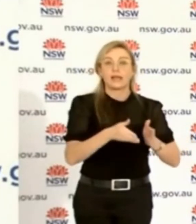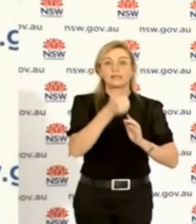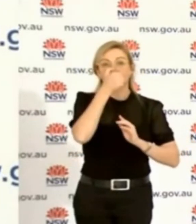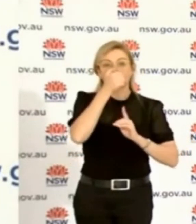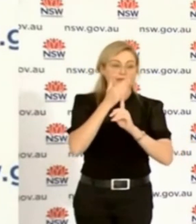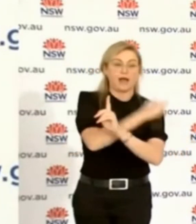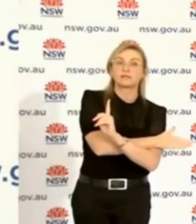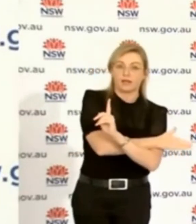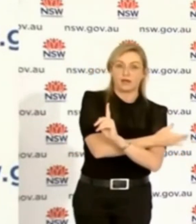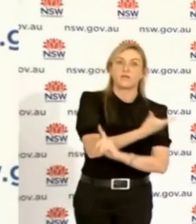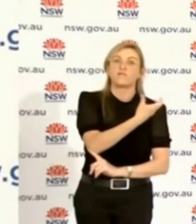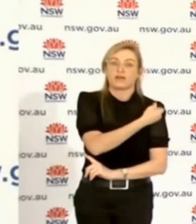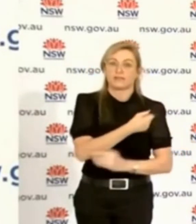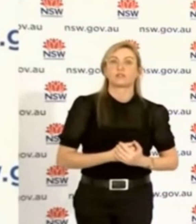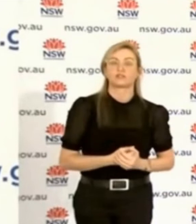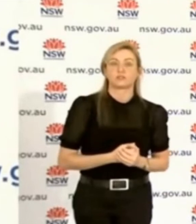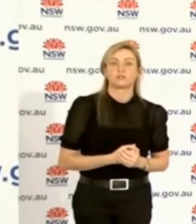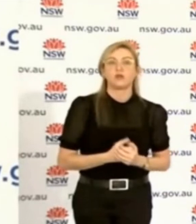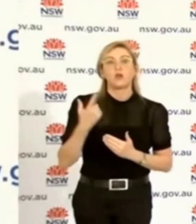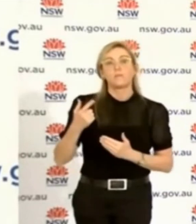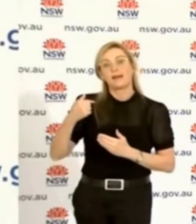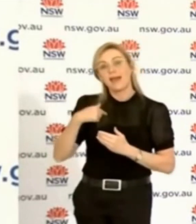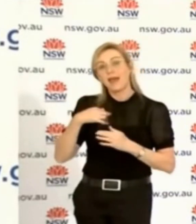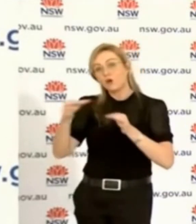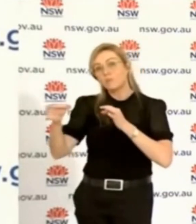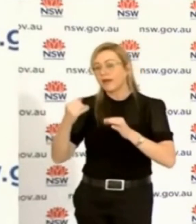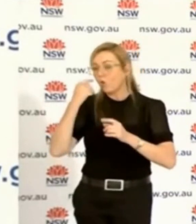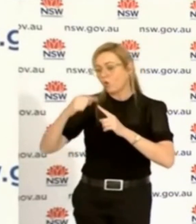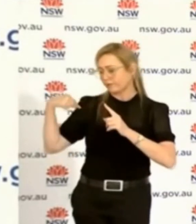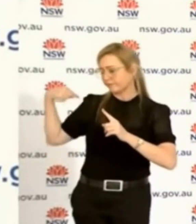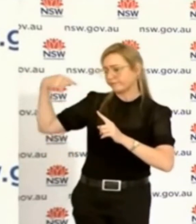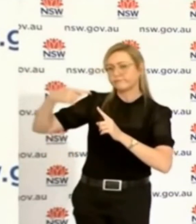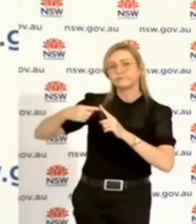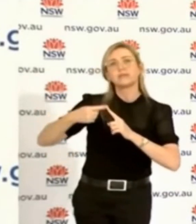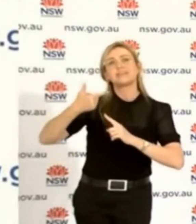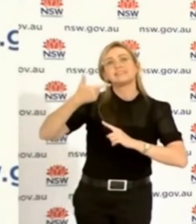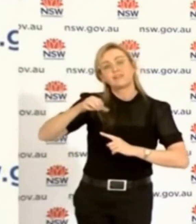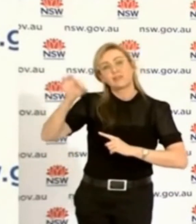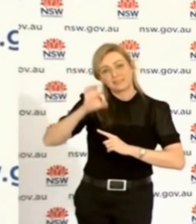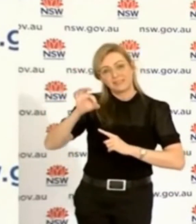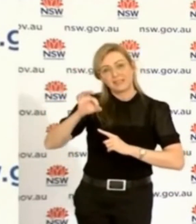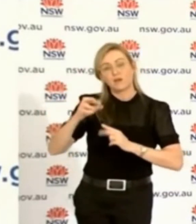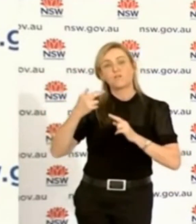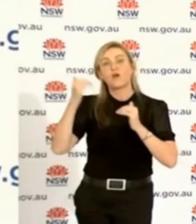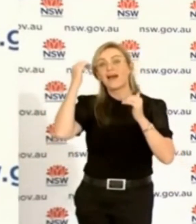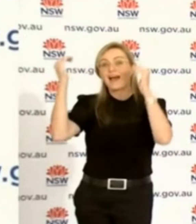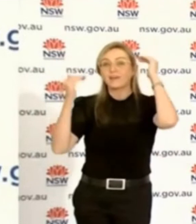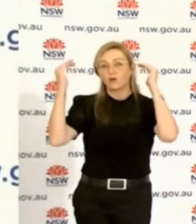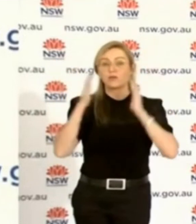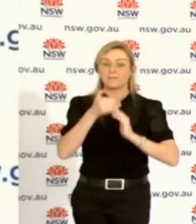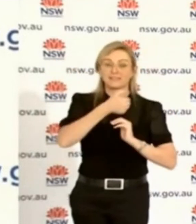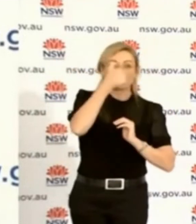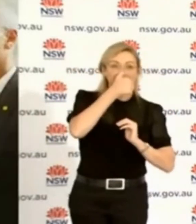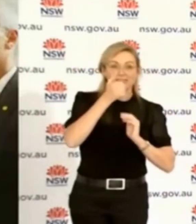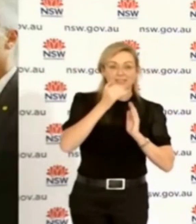vaccination, our targets, according to the research in Doherty, is for the adult population, and that's defined as 16 and over. Specifically, a family with